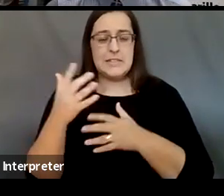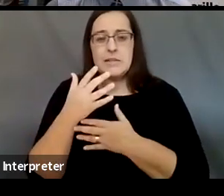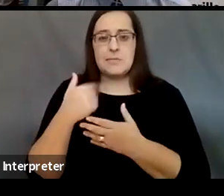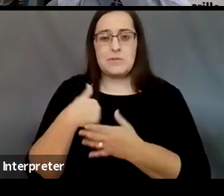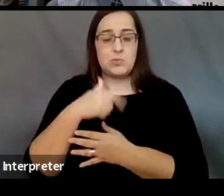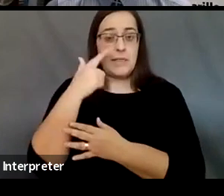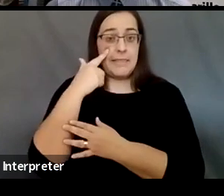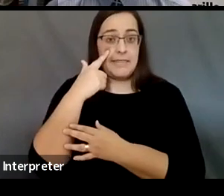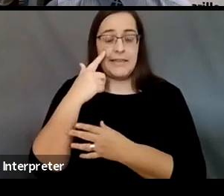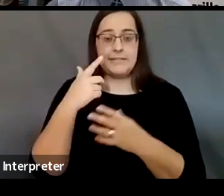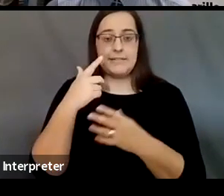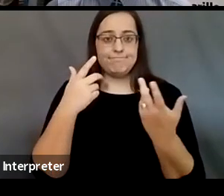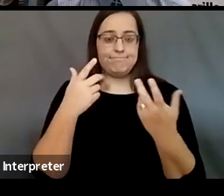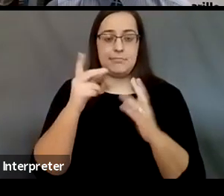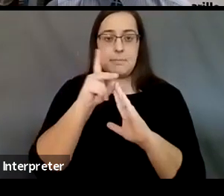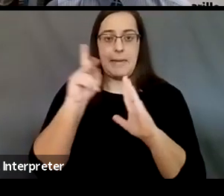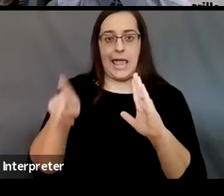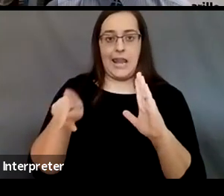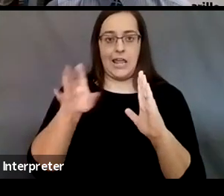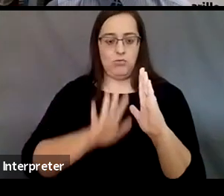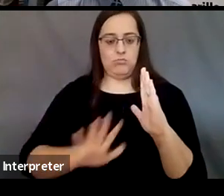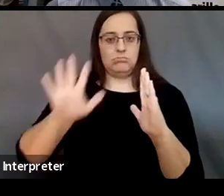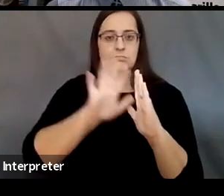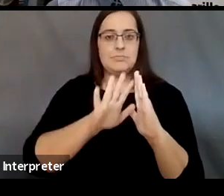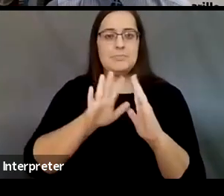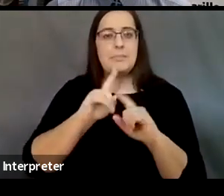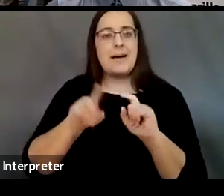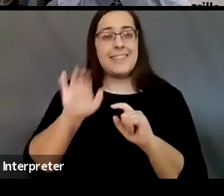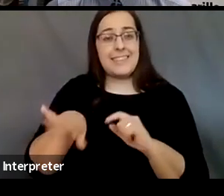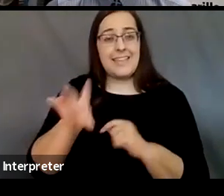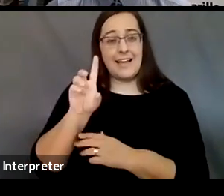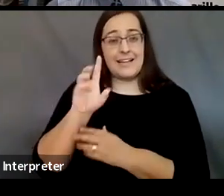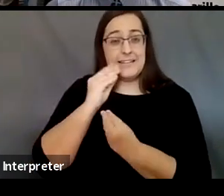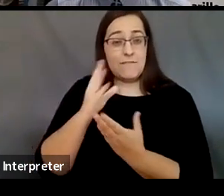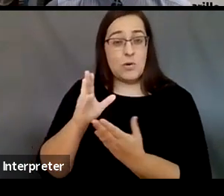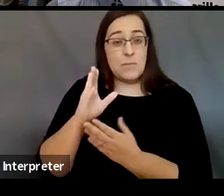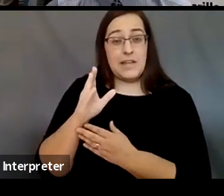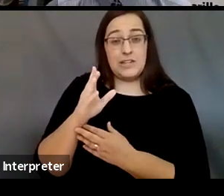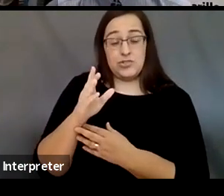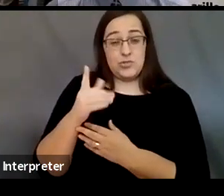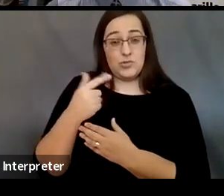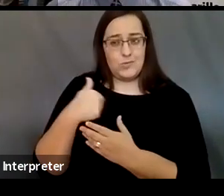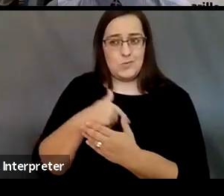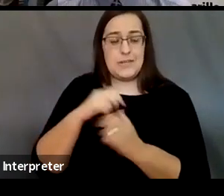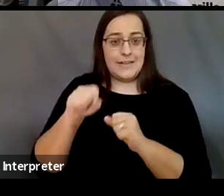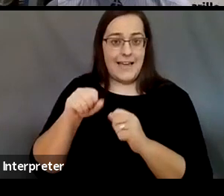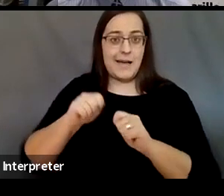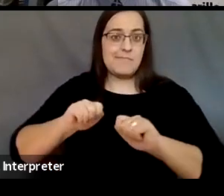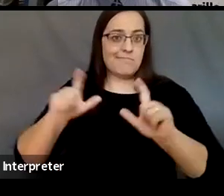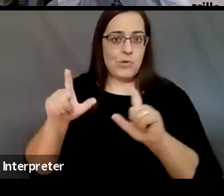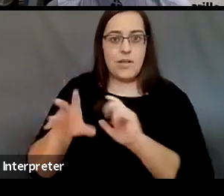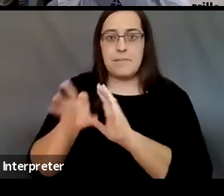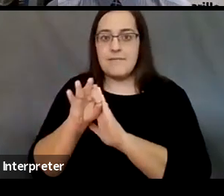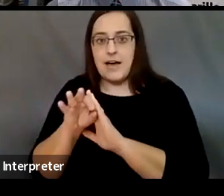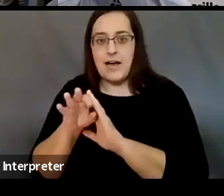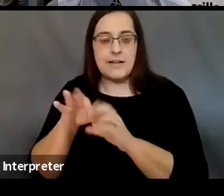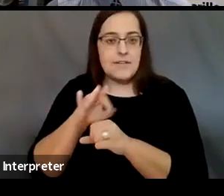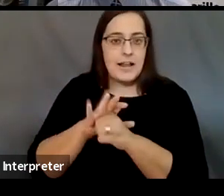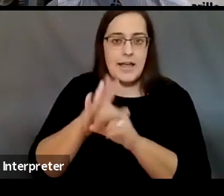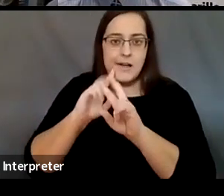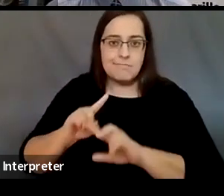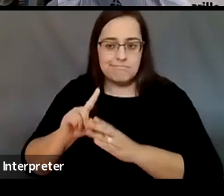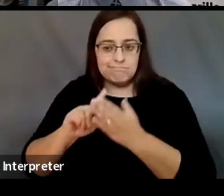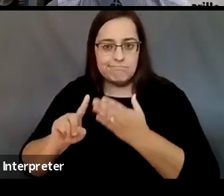think regionally, we think as a panhandle, but the data that we have access to is only the data in our Potter